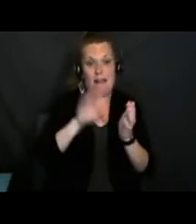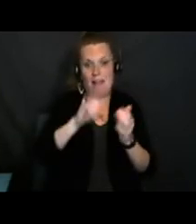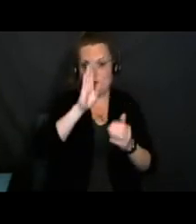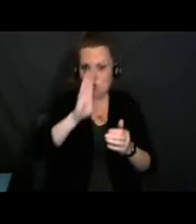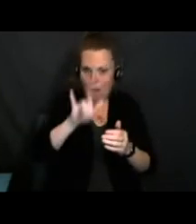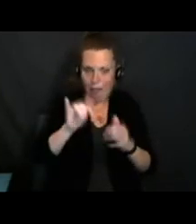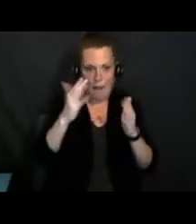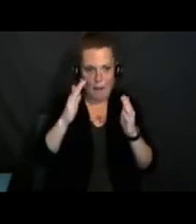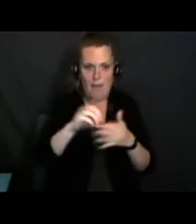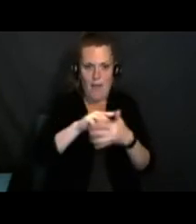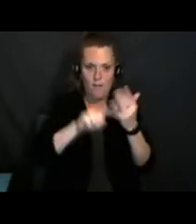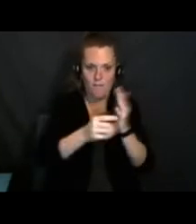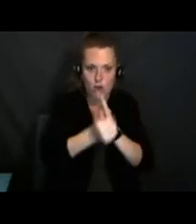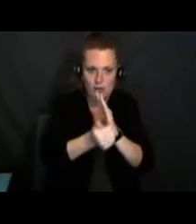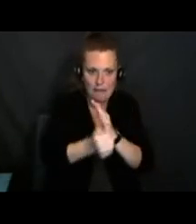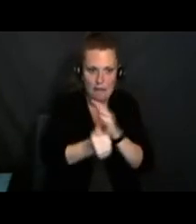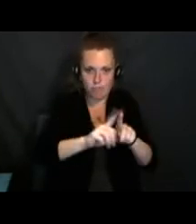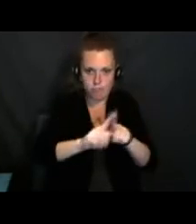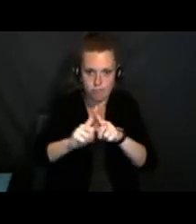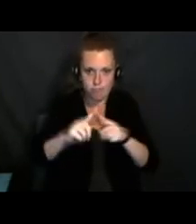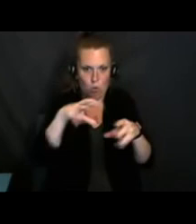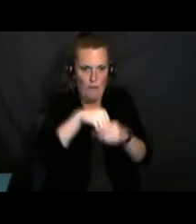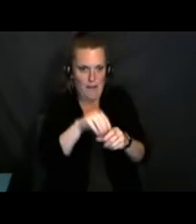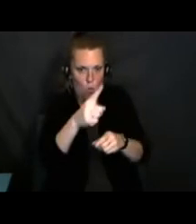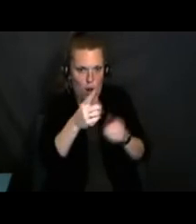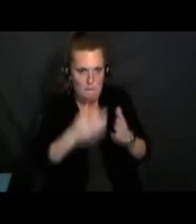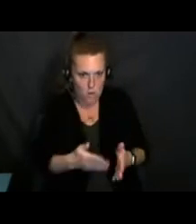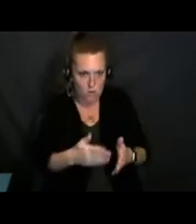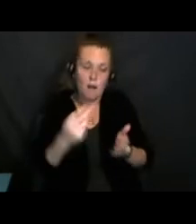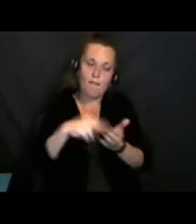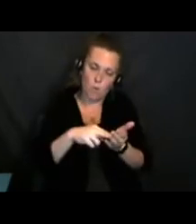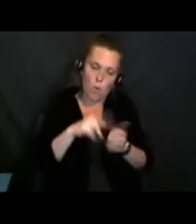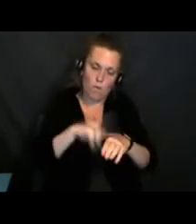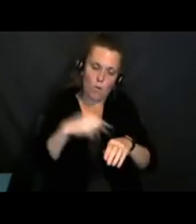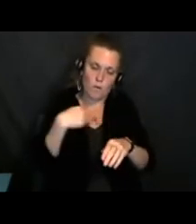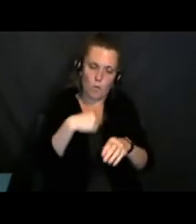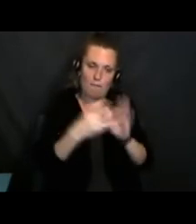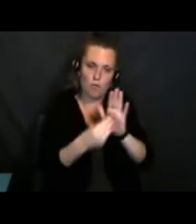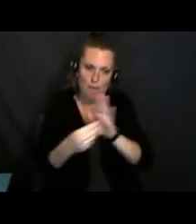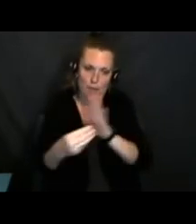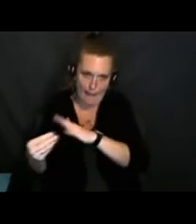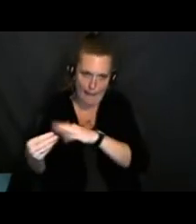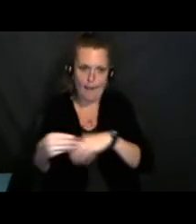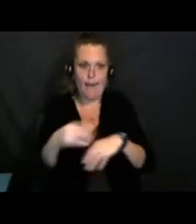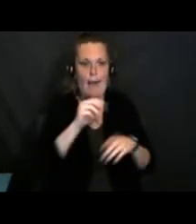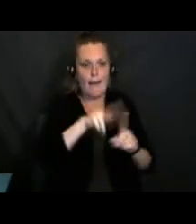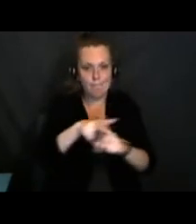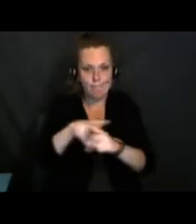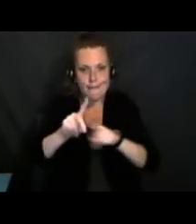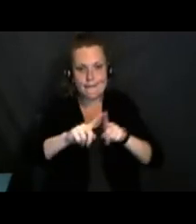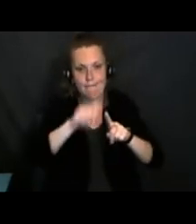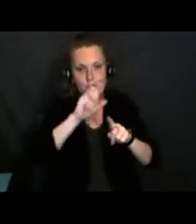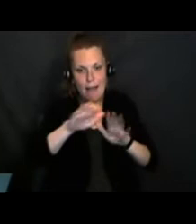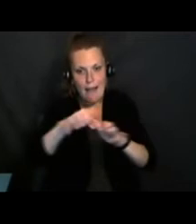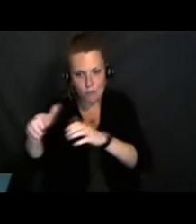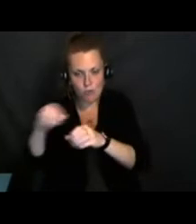the same individuals. And of course, this will need to be replicated and assessed in different age groups in the